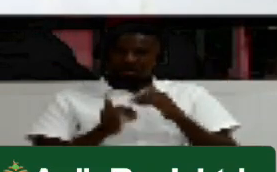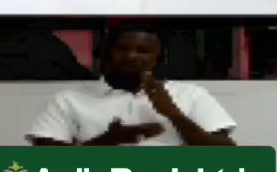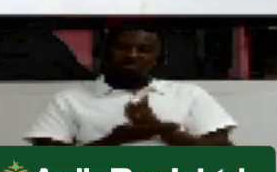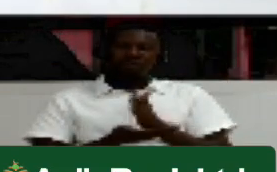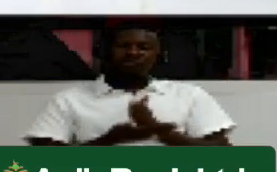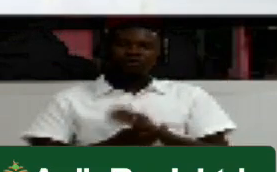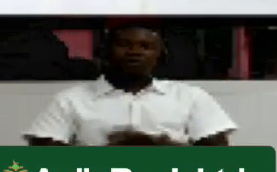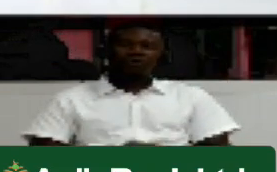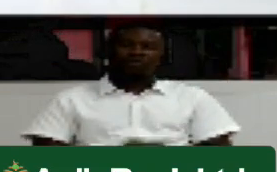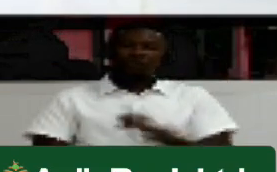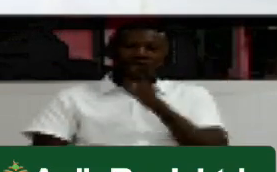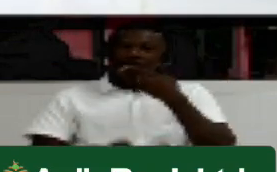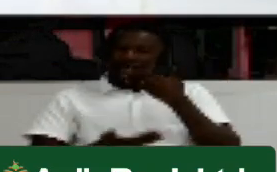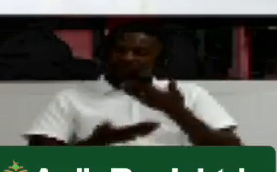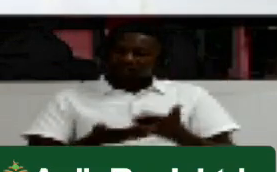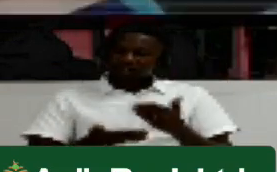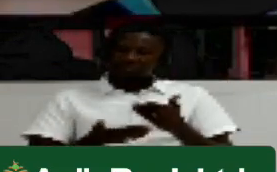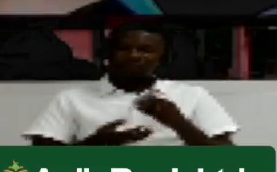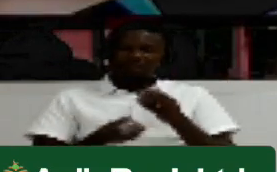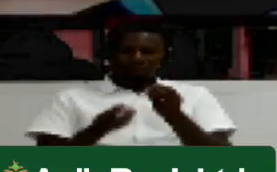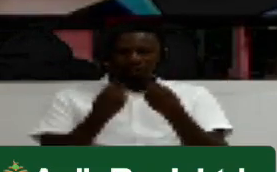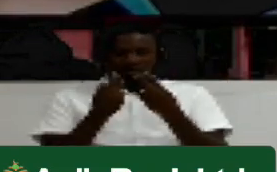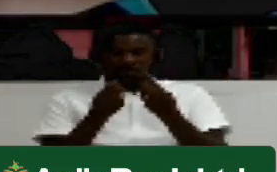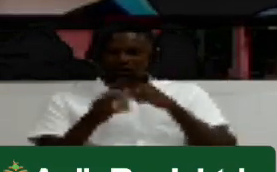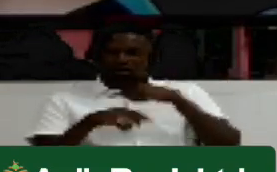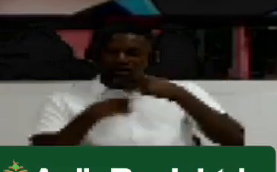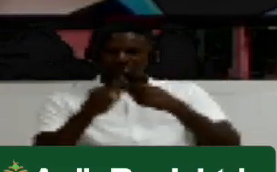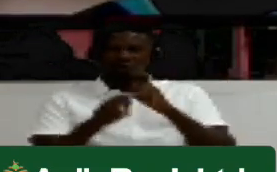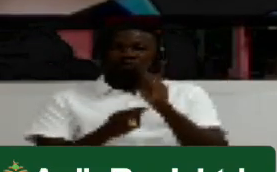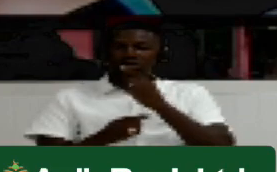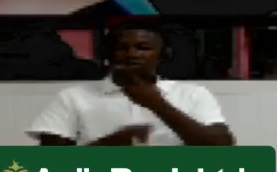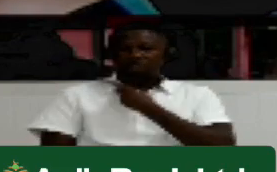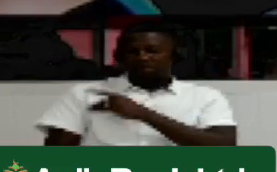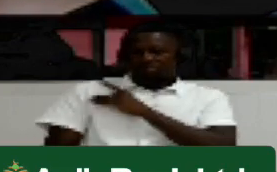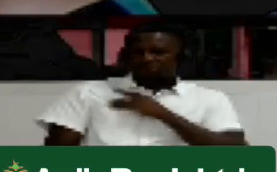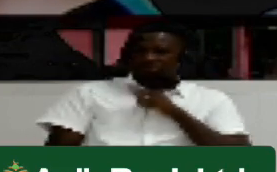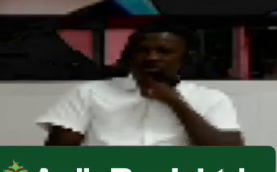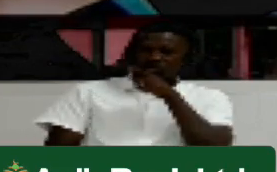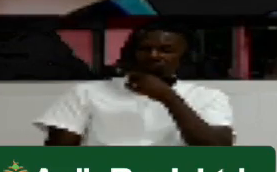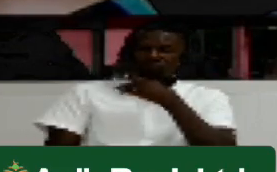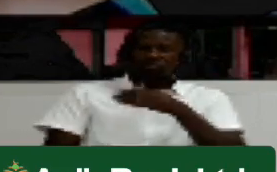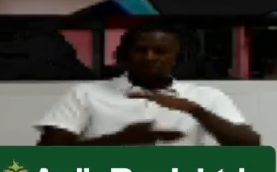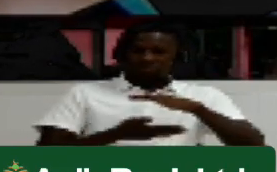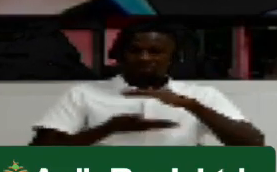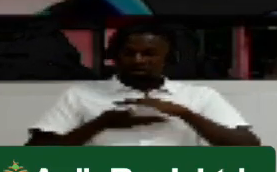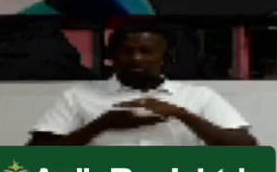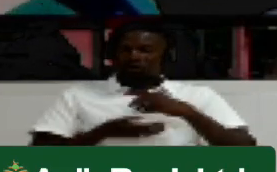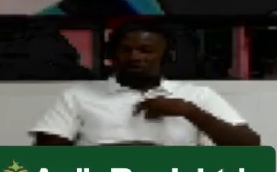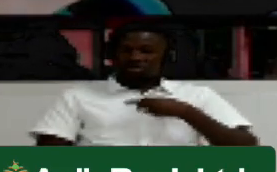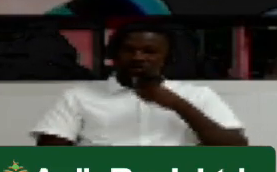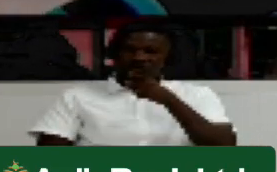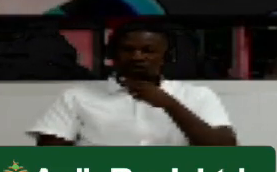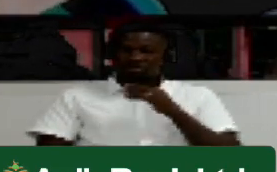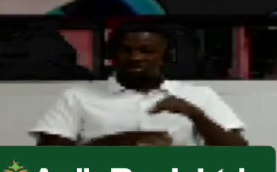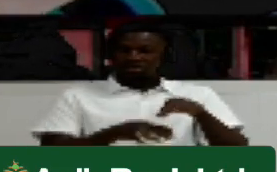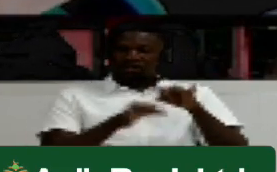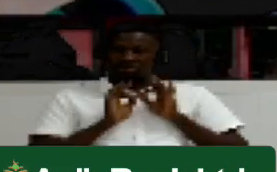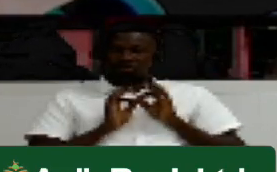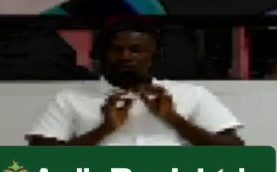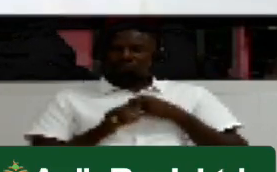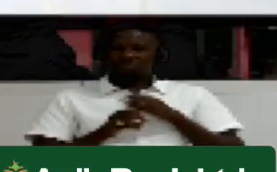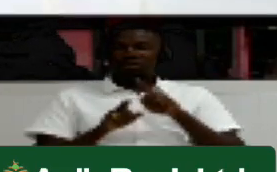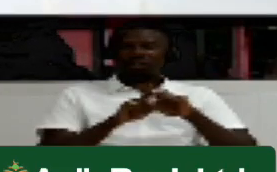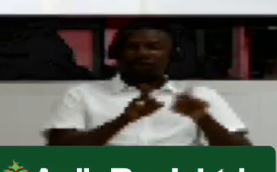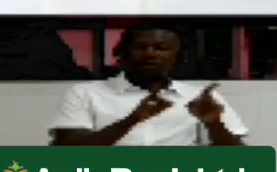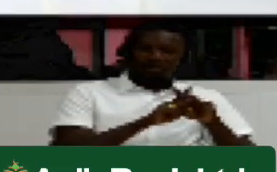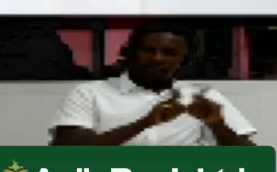You finished telling us about what treatment you received, but I would like you to take us through the different treatment